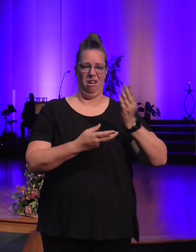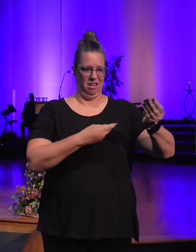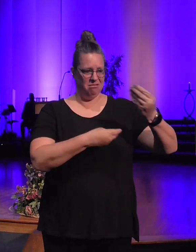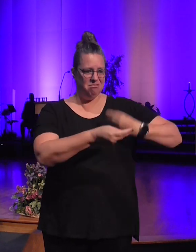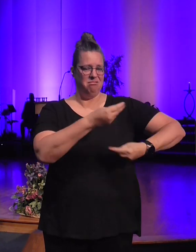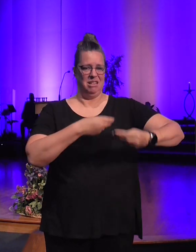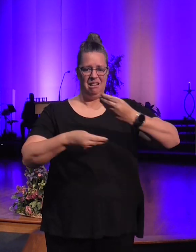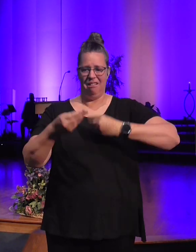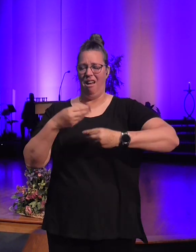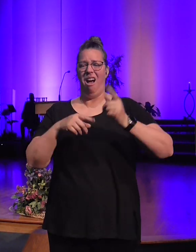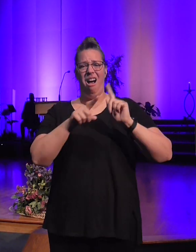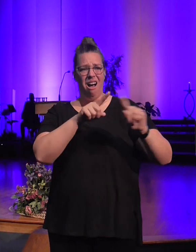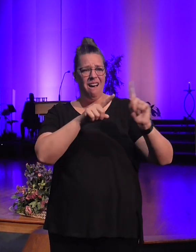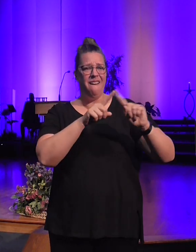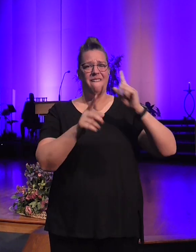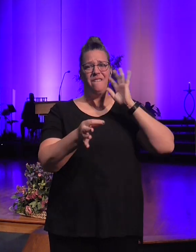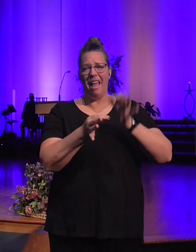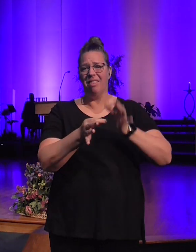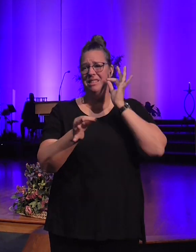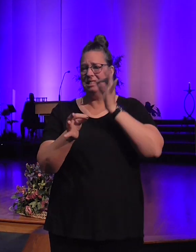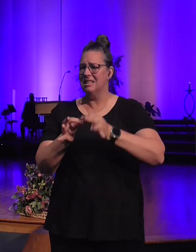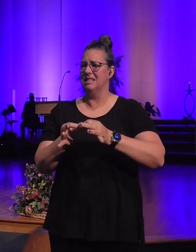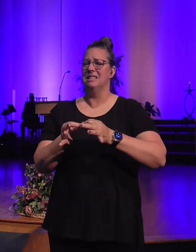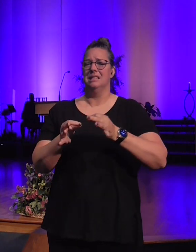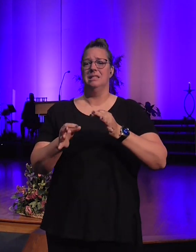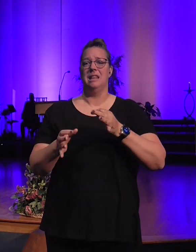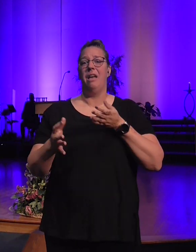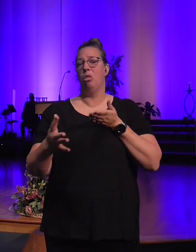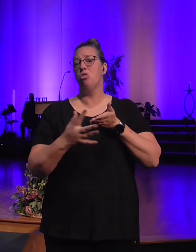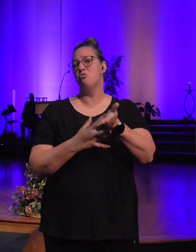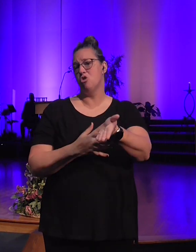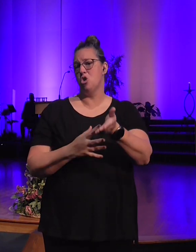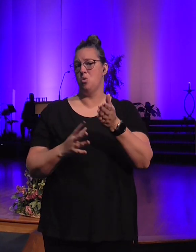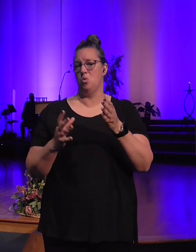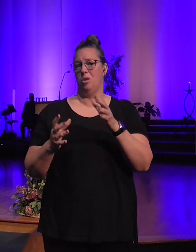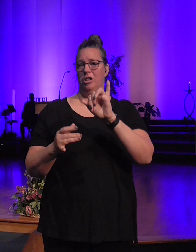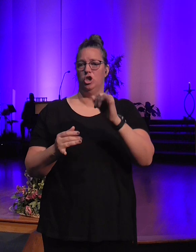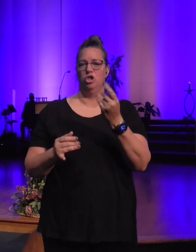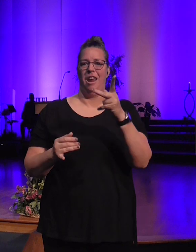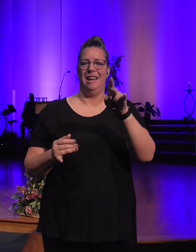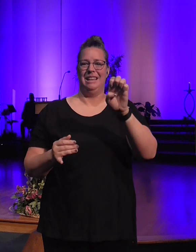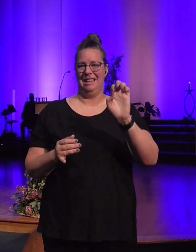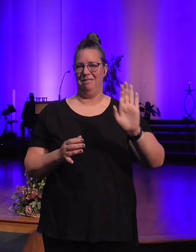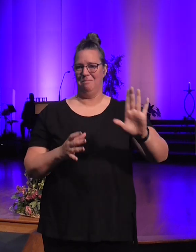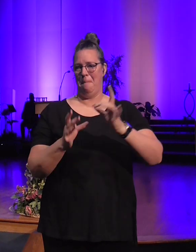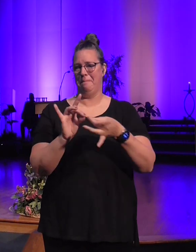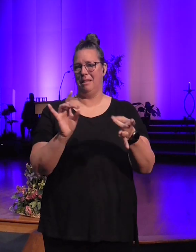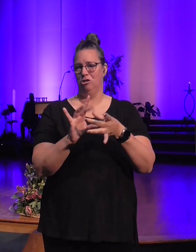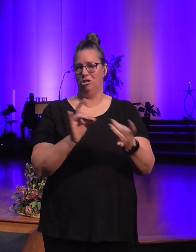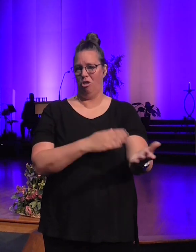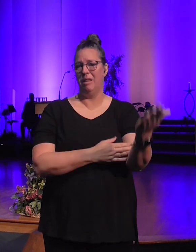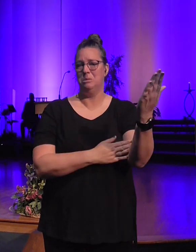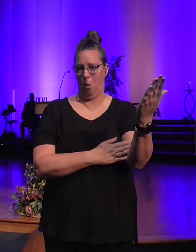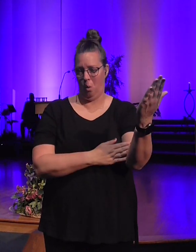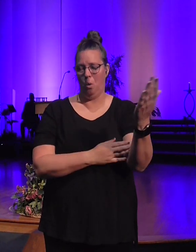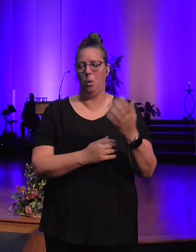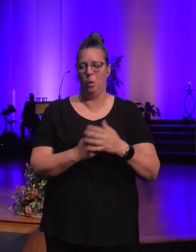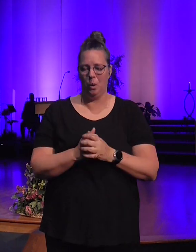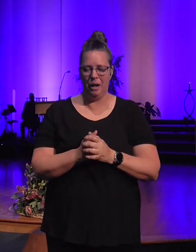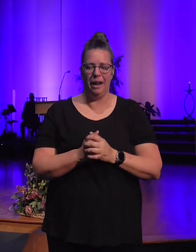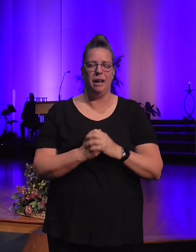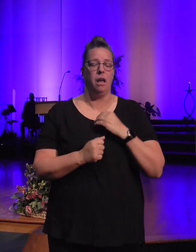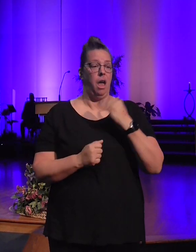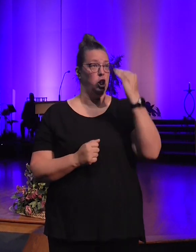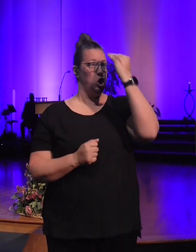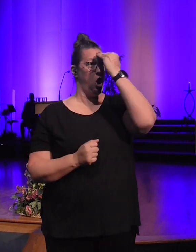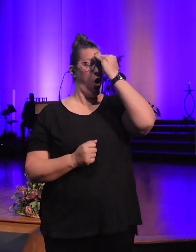faith traditions and moves through the very heart of Reverend Jackie's message. I also know that that essence is a